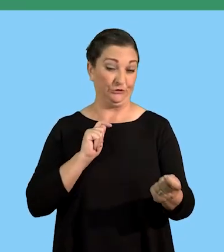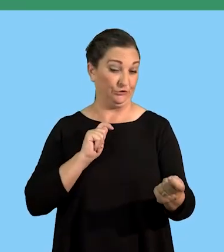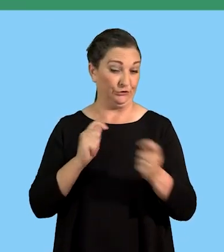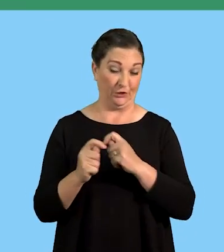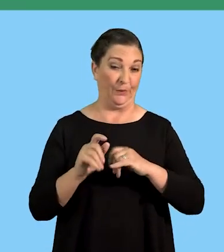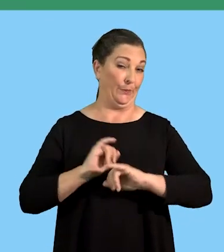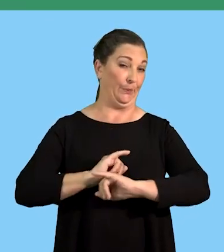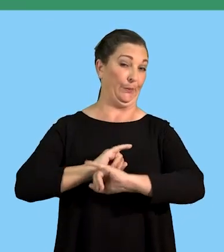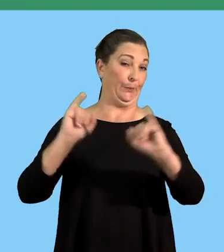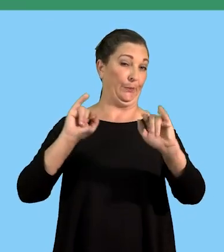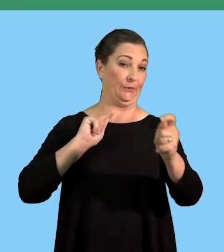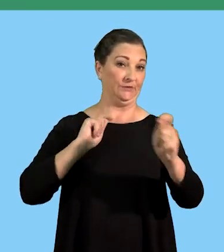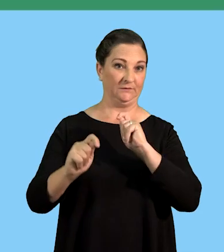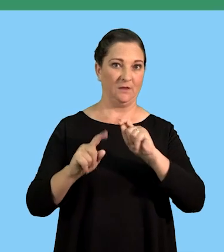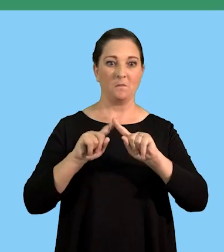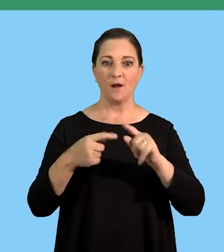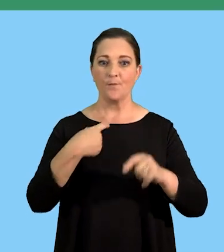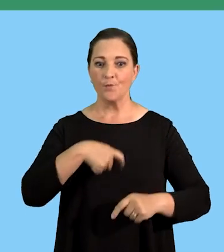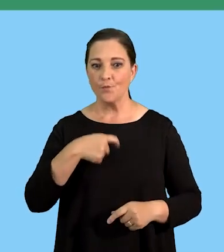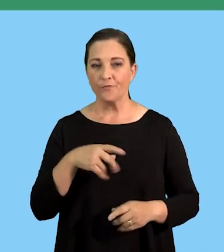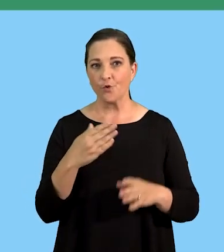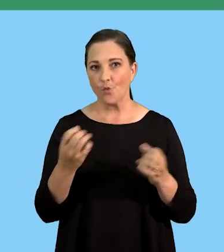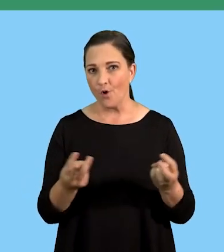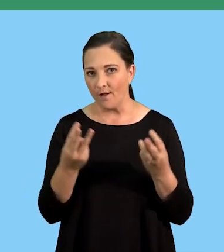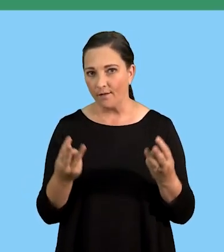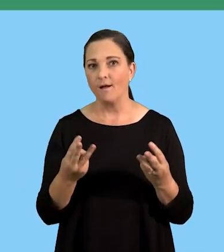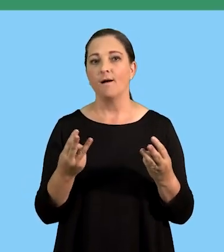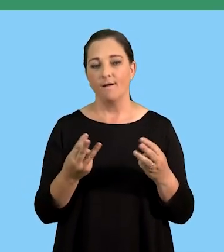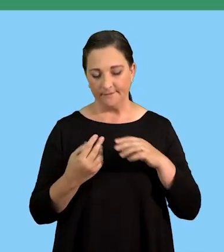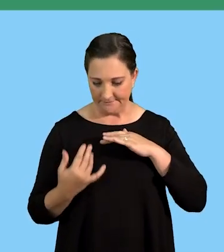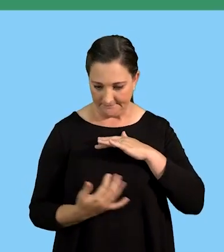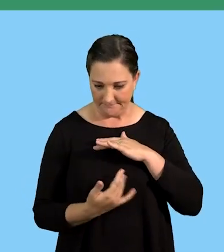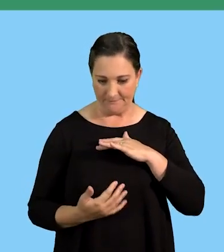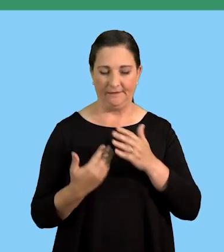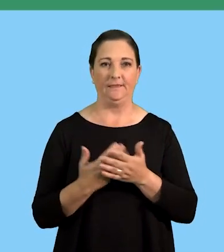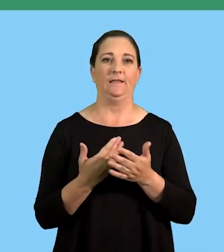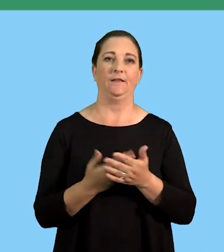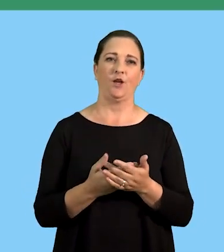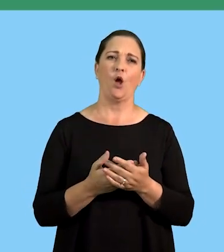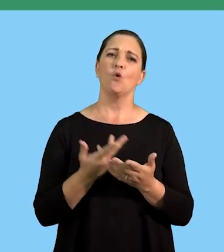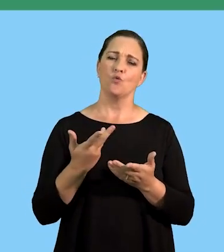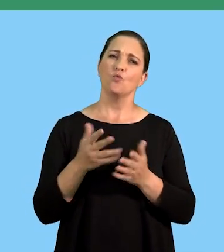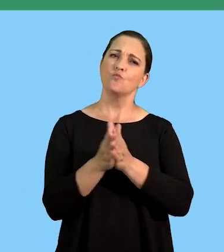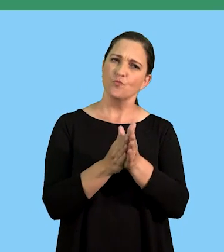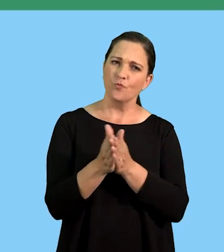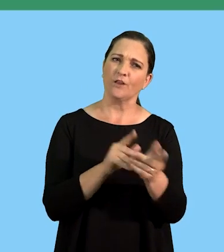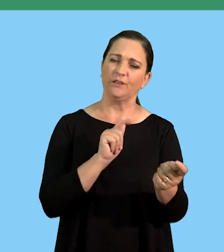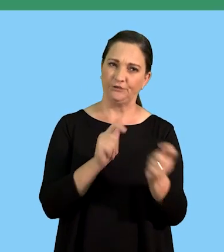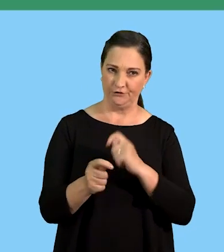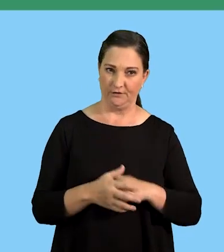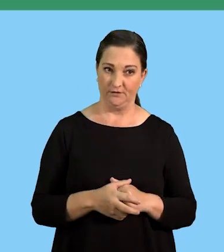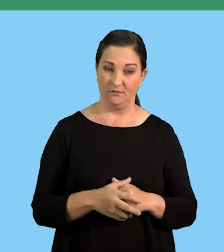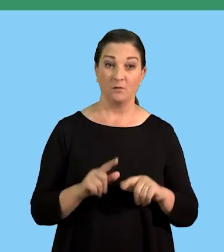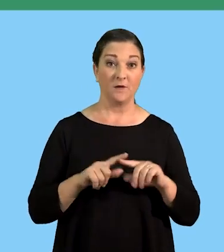drastic. Number 2, the personality of the worker would inspire the followers to change their motivation. But